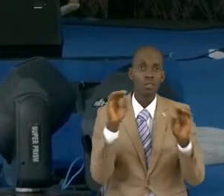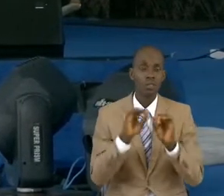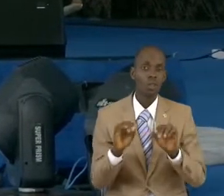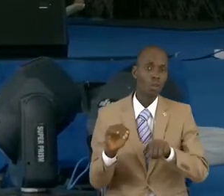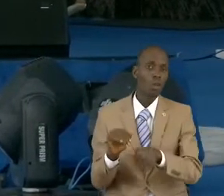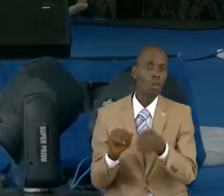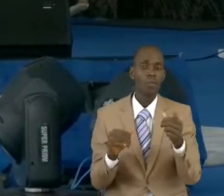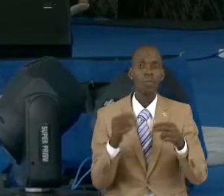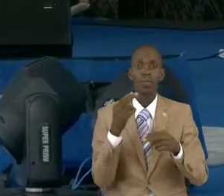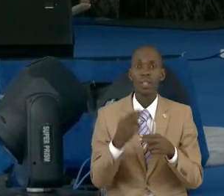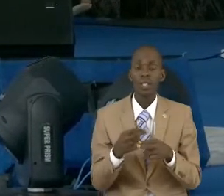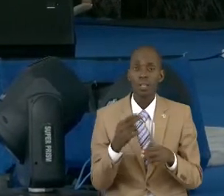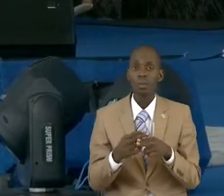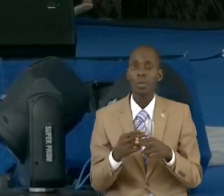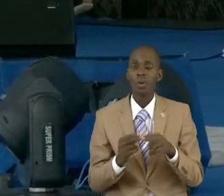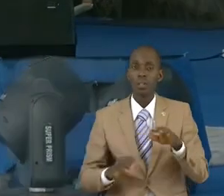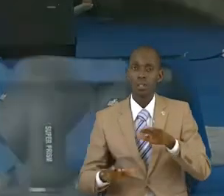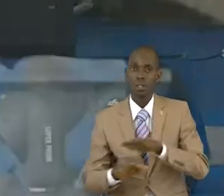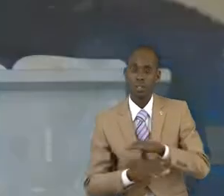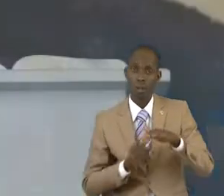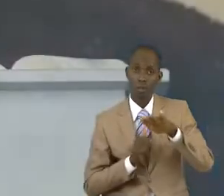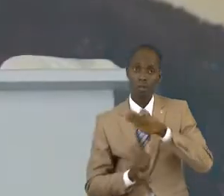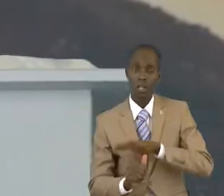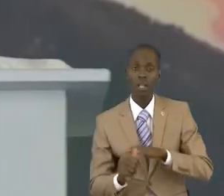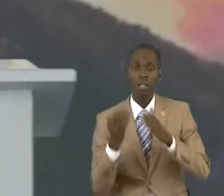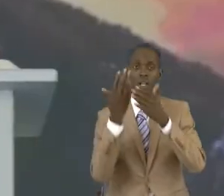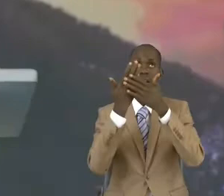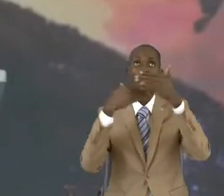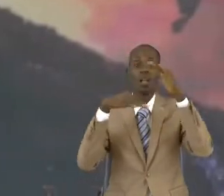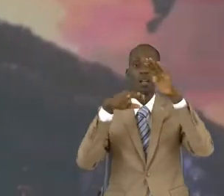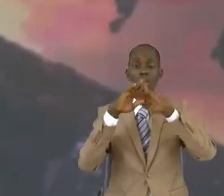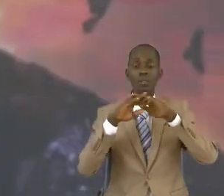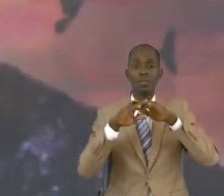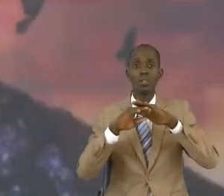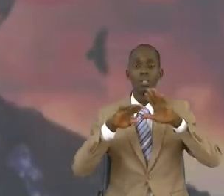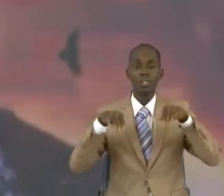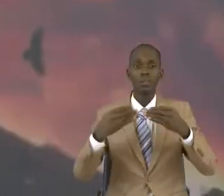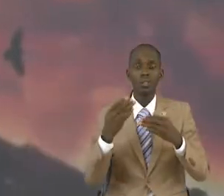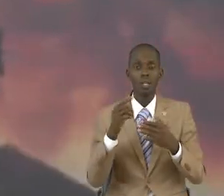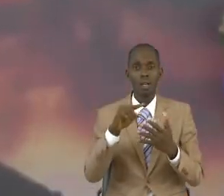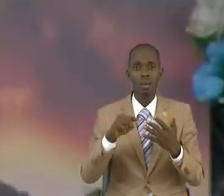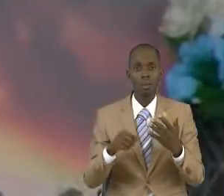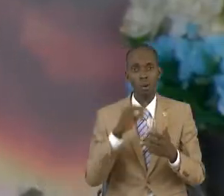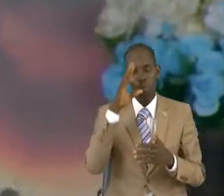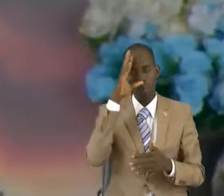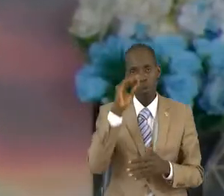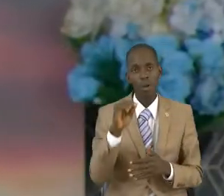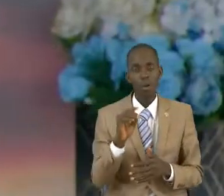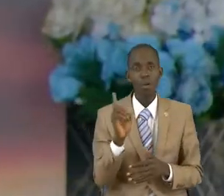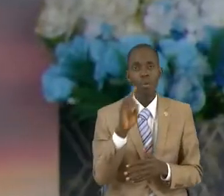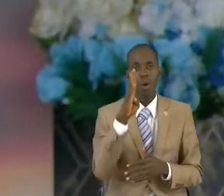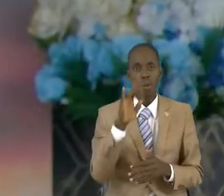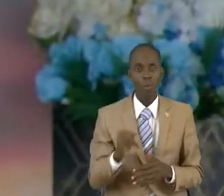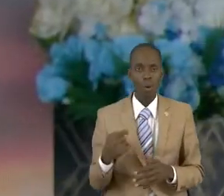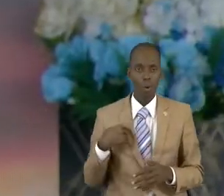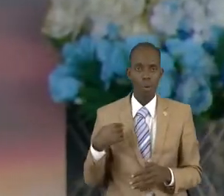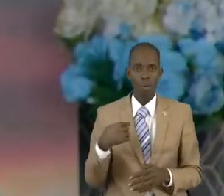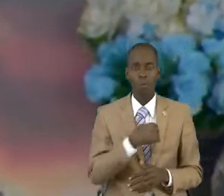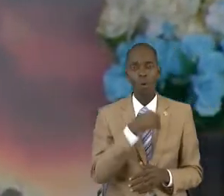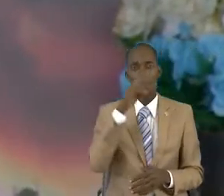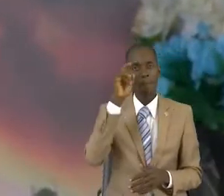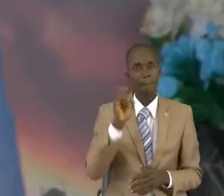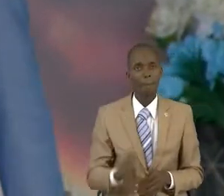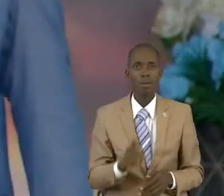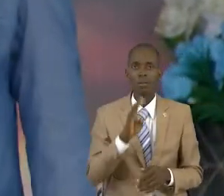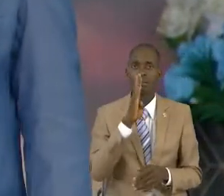under heaven given among men whereby we must be saved.